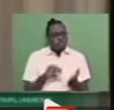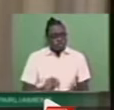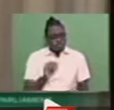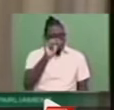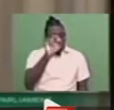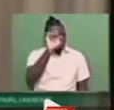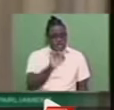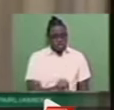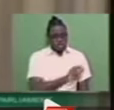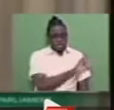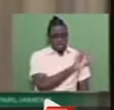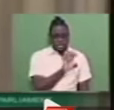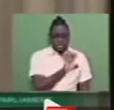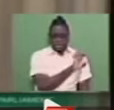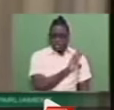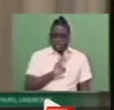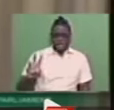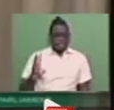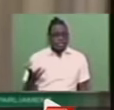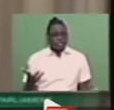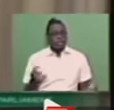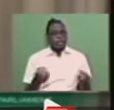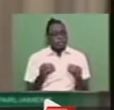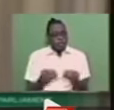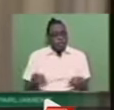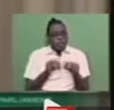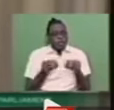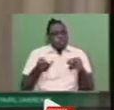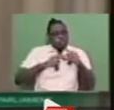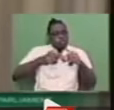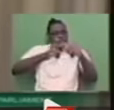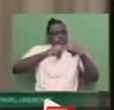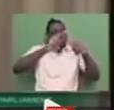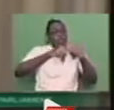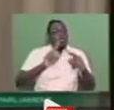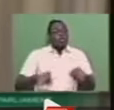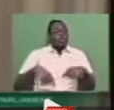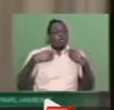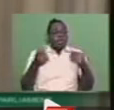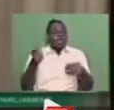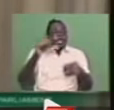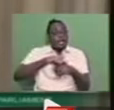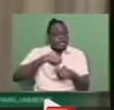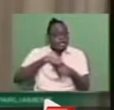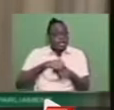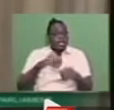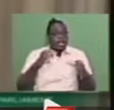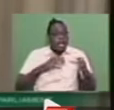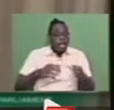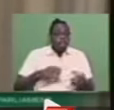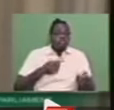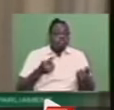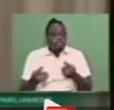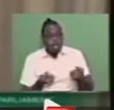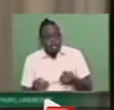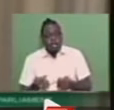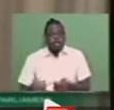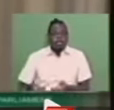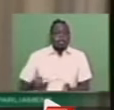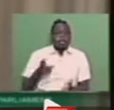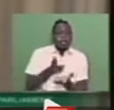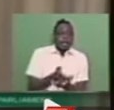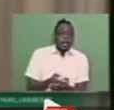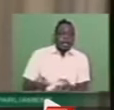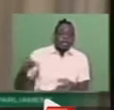more at the pumps. This is a higher cost of living for everyone. They must ensure a price cap at the pump to protect